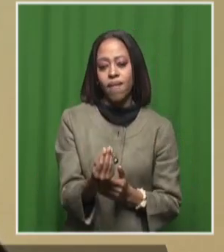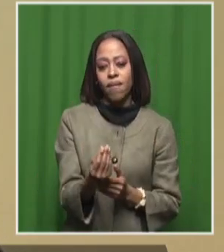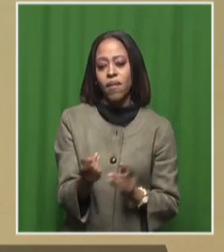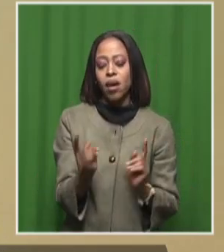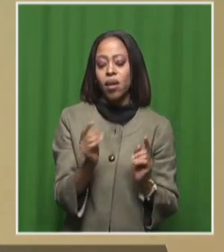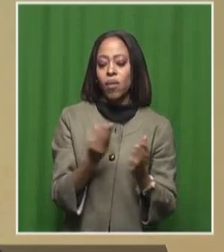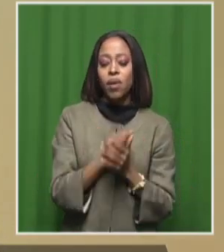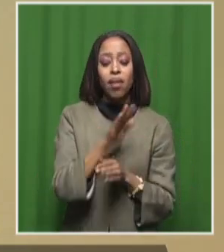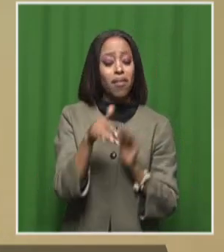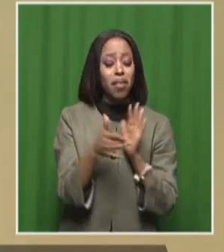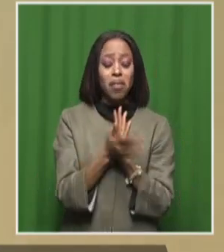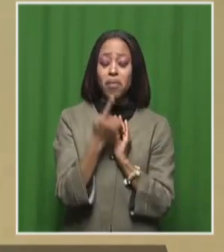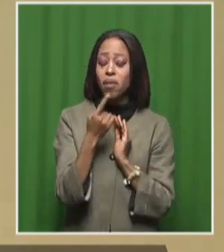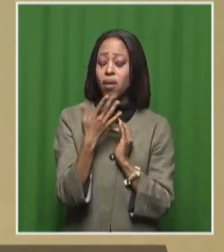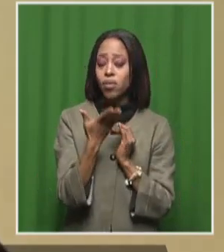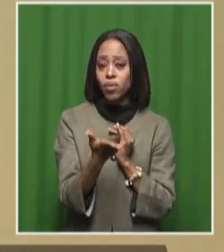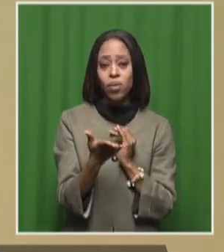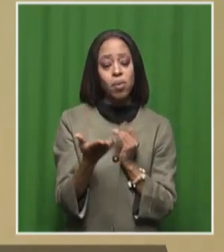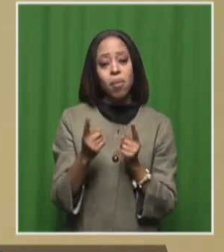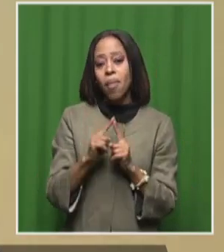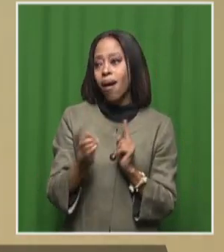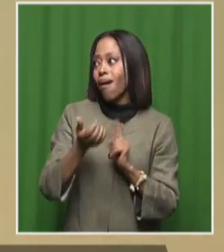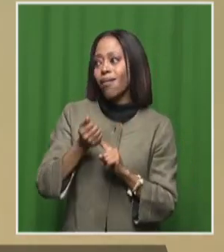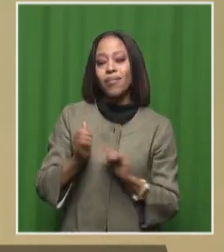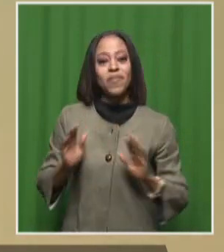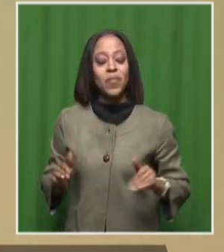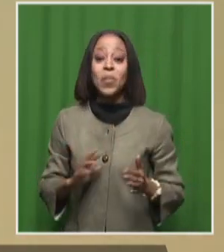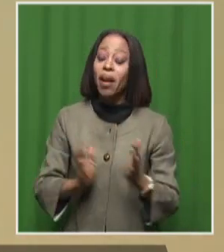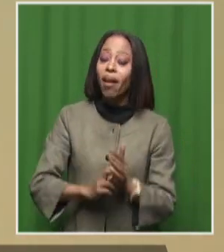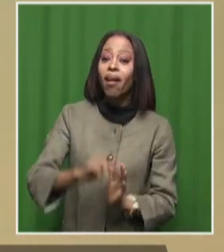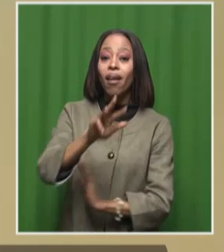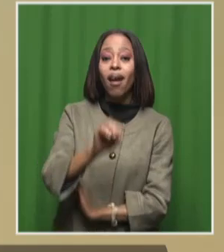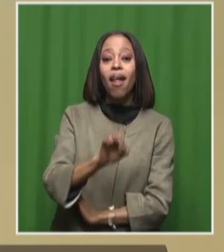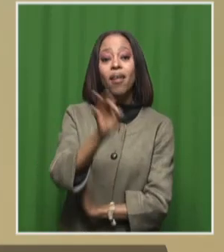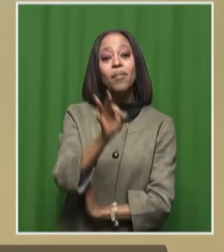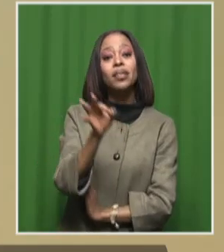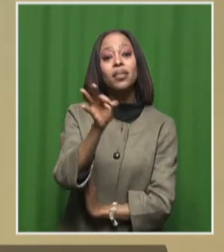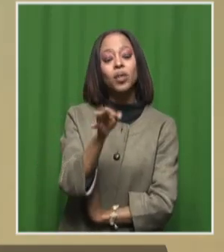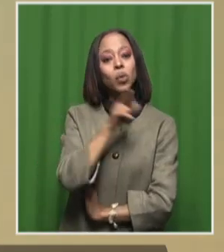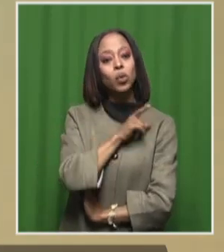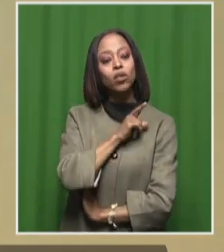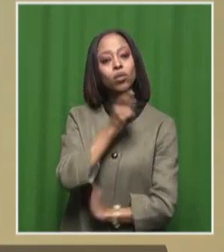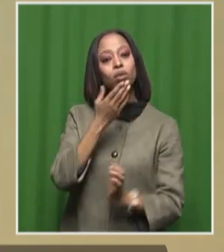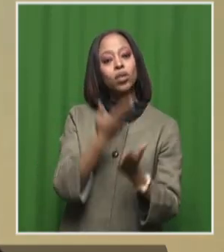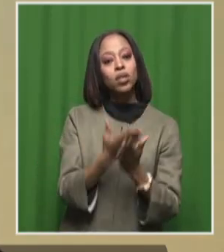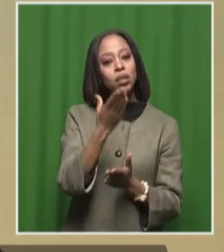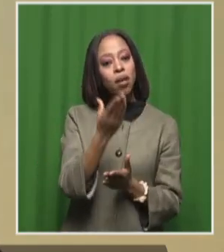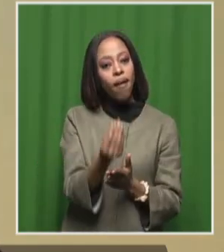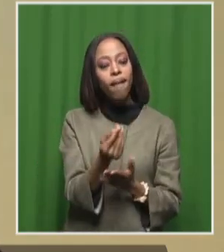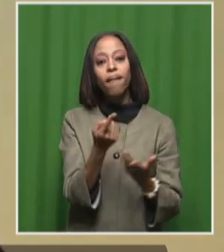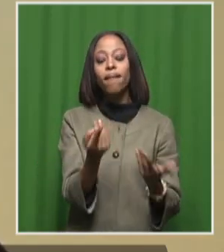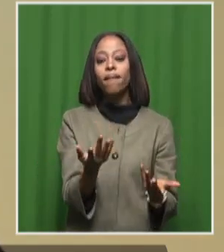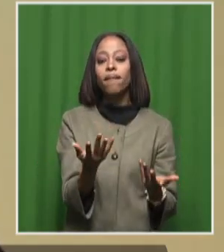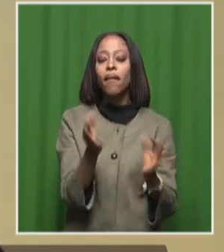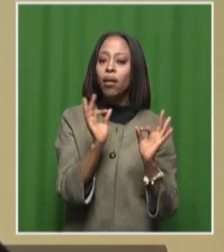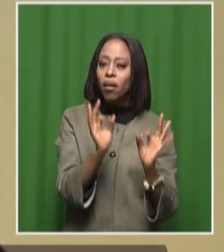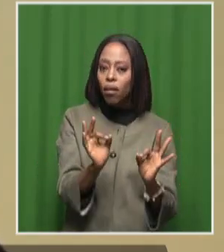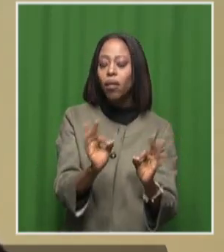said, we are not yet there. We need 90% coverage to be able to have a kind of a